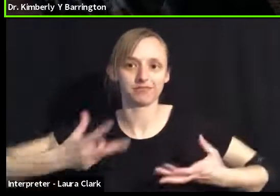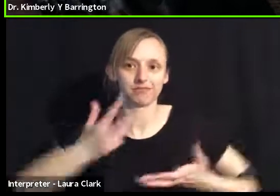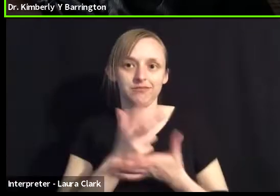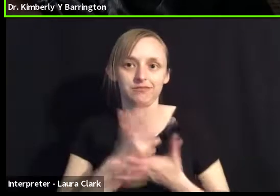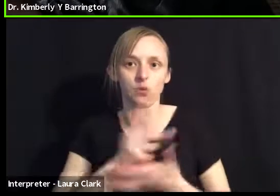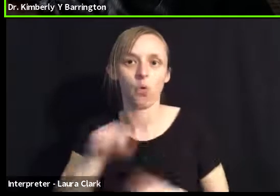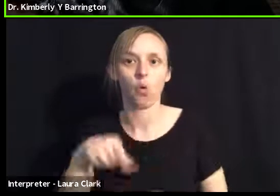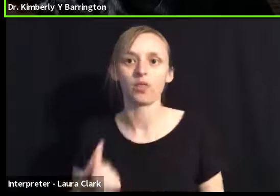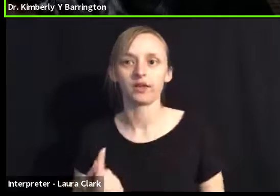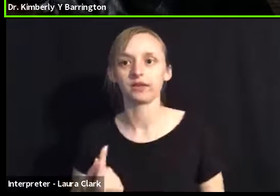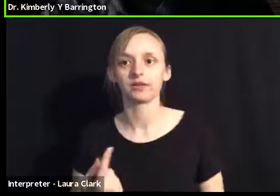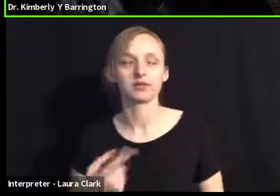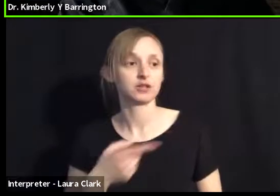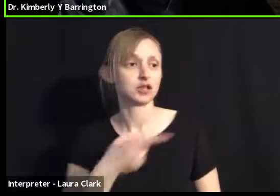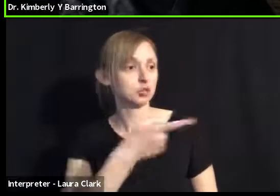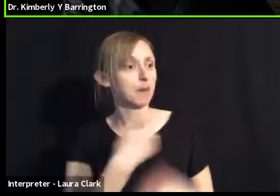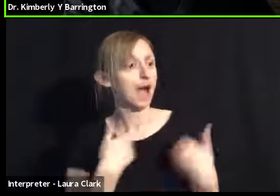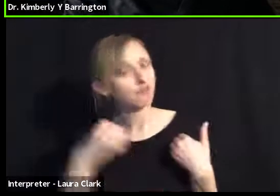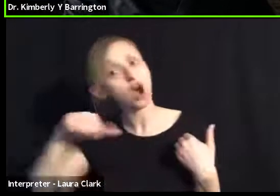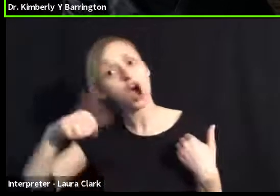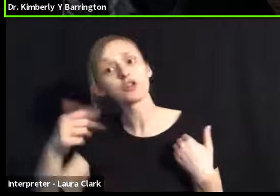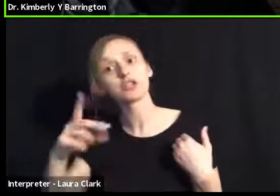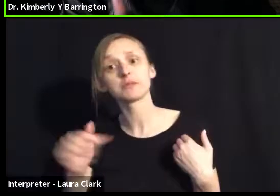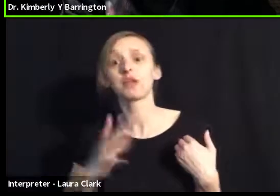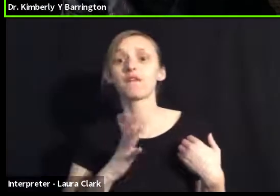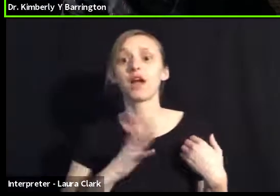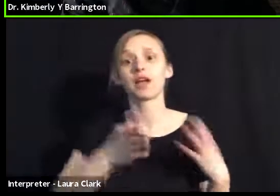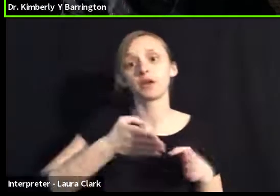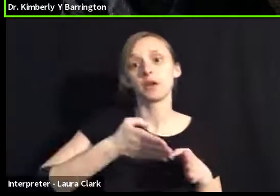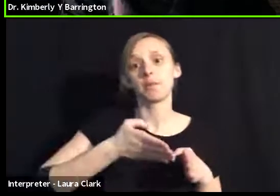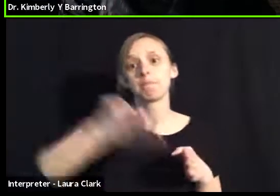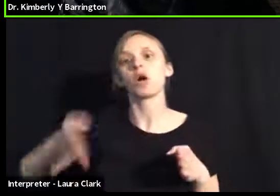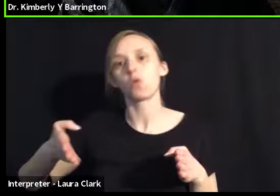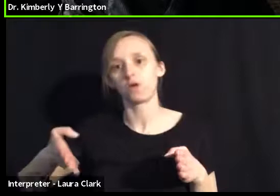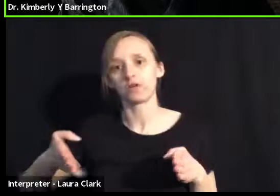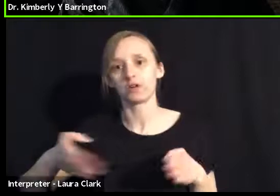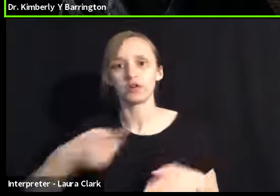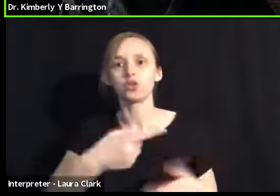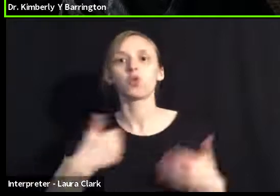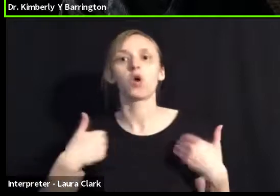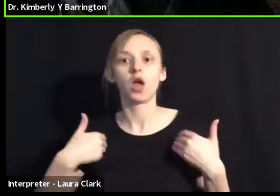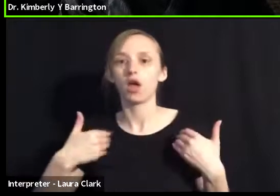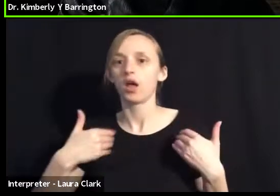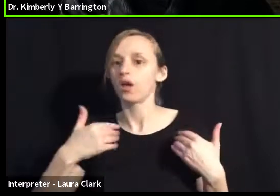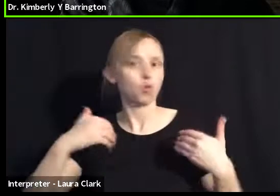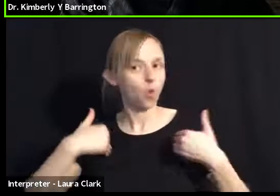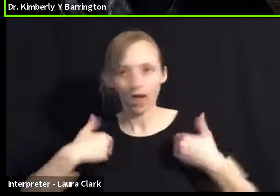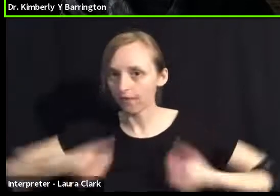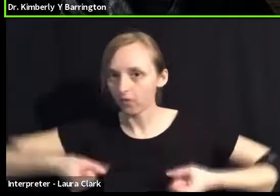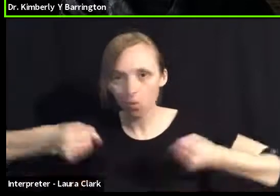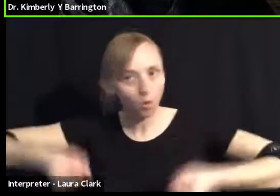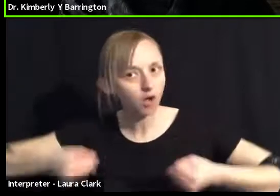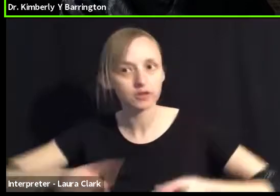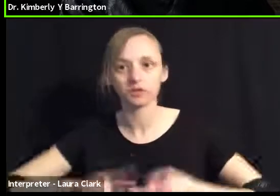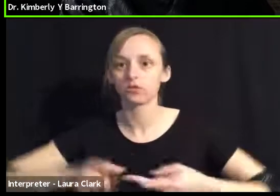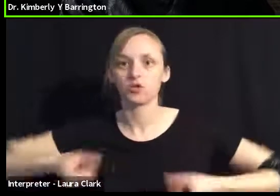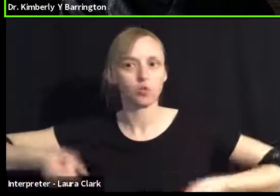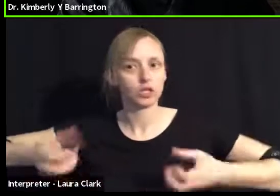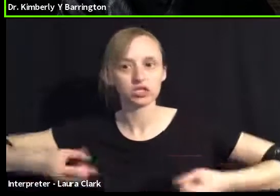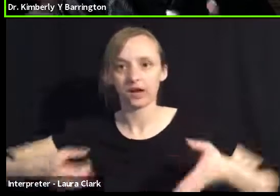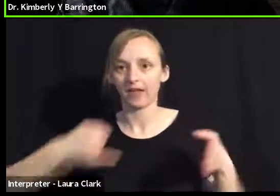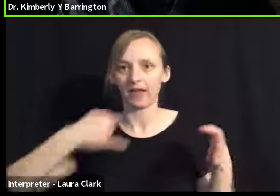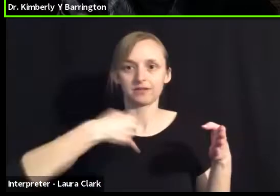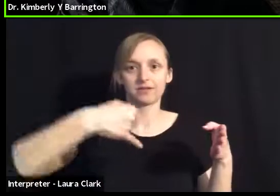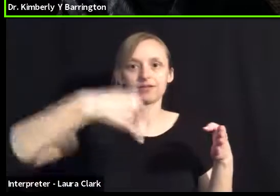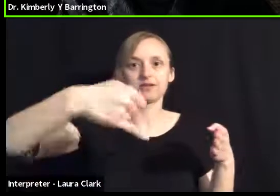you could park one over. You don't need the cutaway. The cutaway is designed for the person who has the wheelchair or the walker so